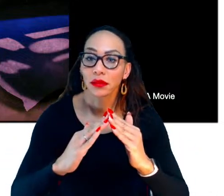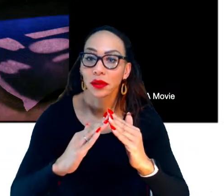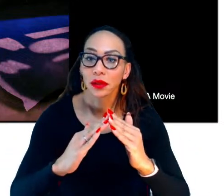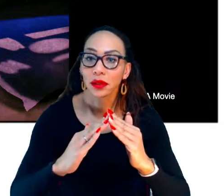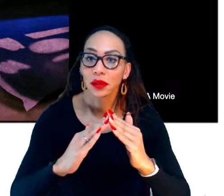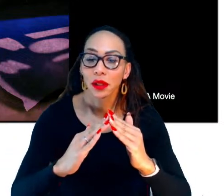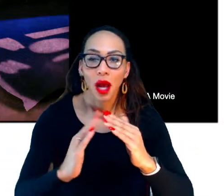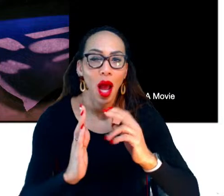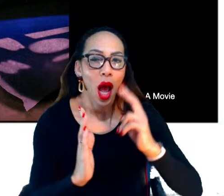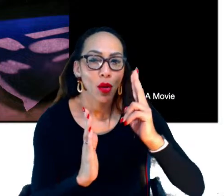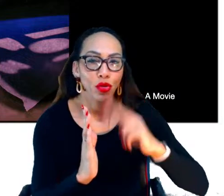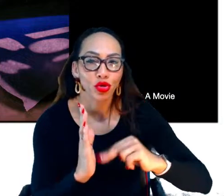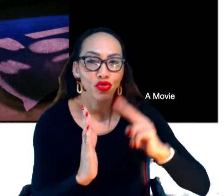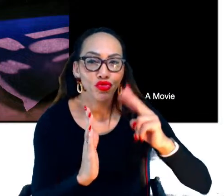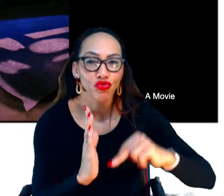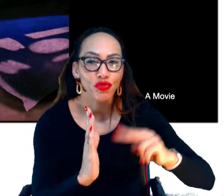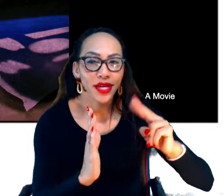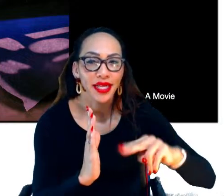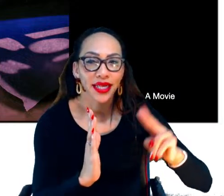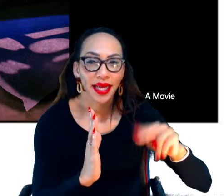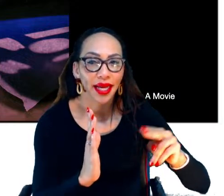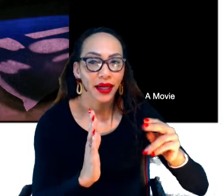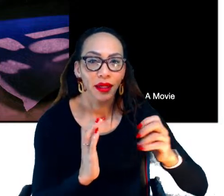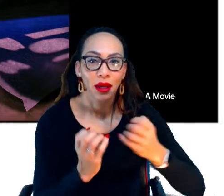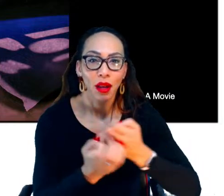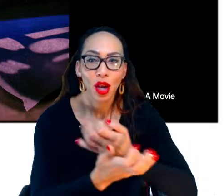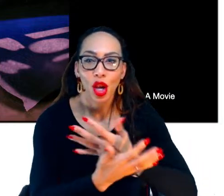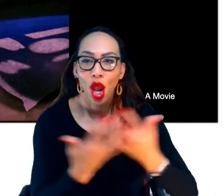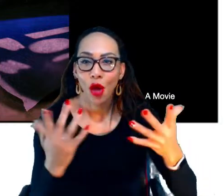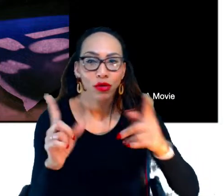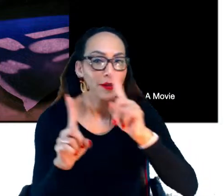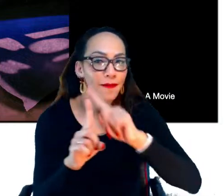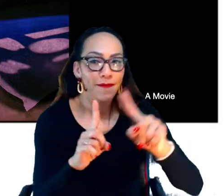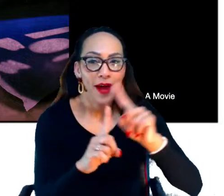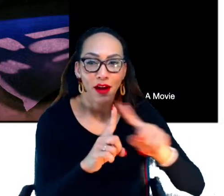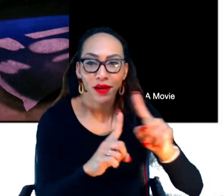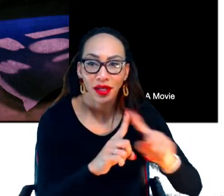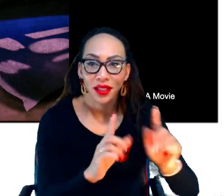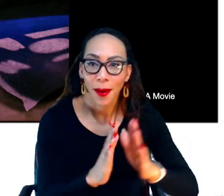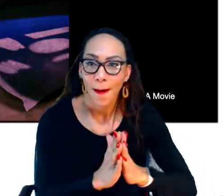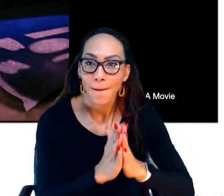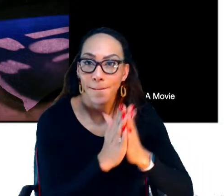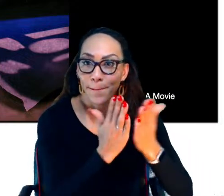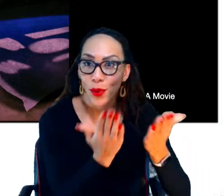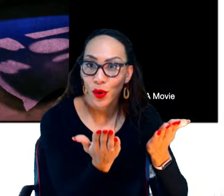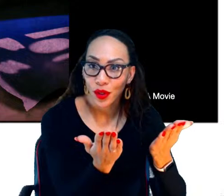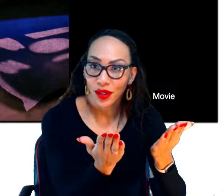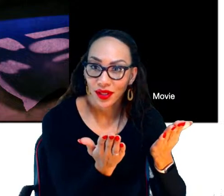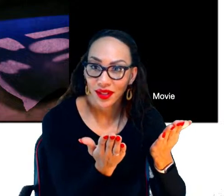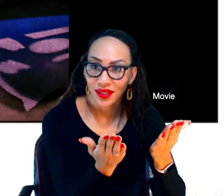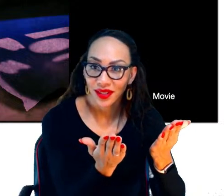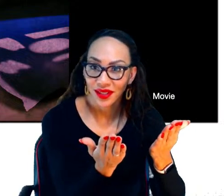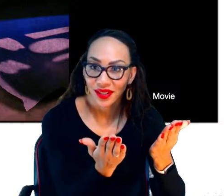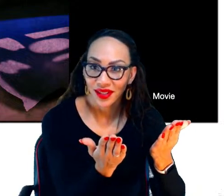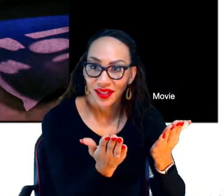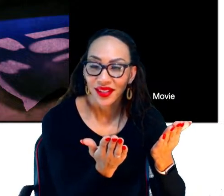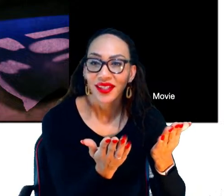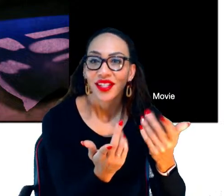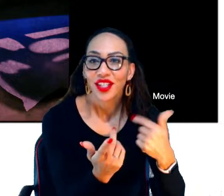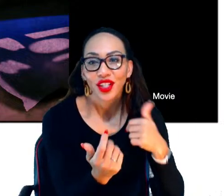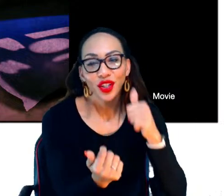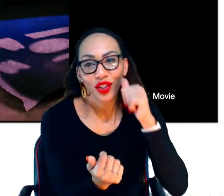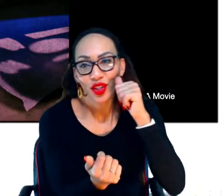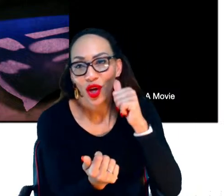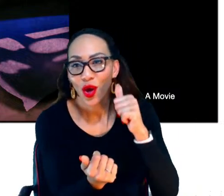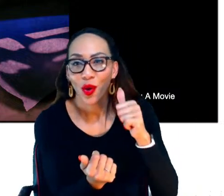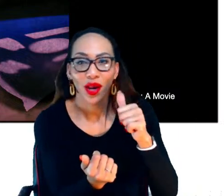every Kafka book that was available. So, which is great when you're trying to get through to the doctors or something like that, or